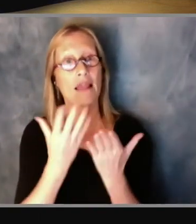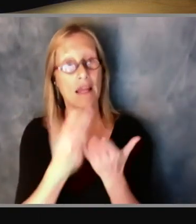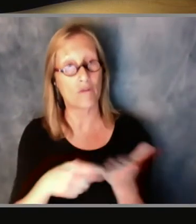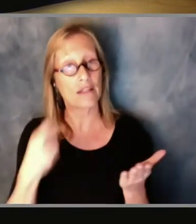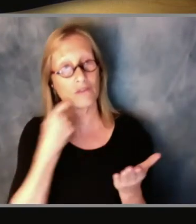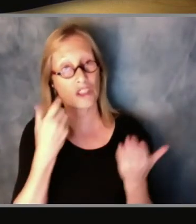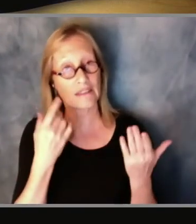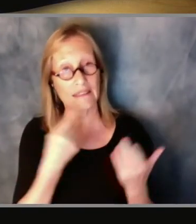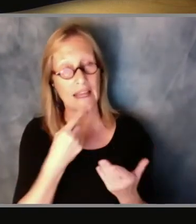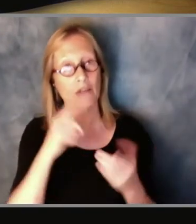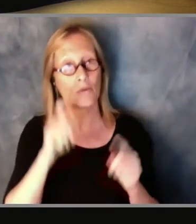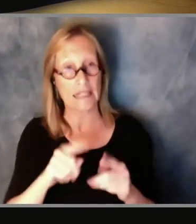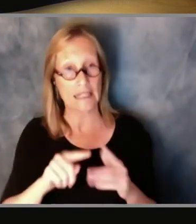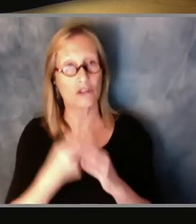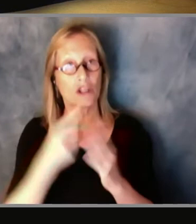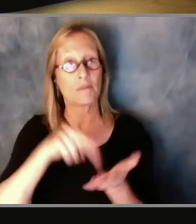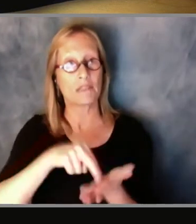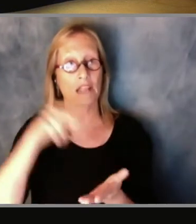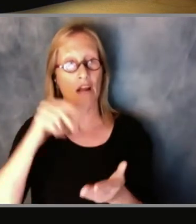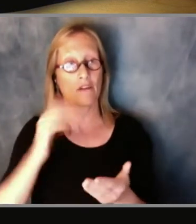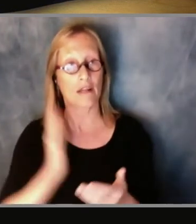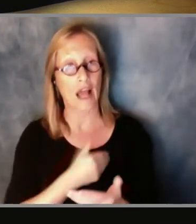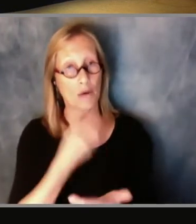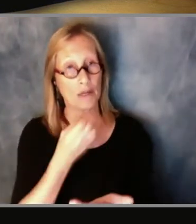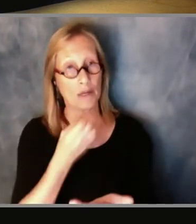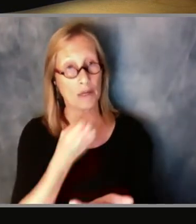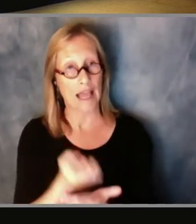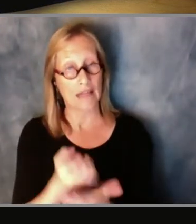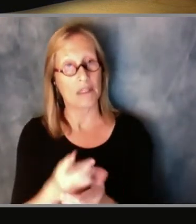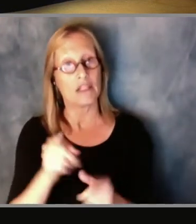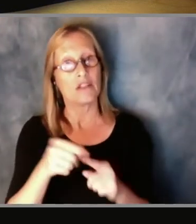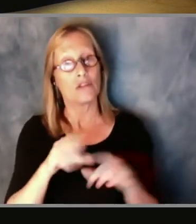our economy. And in order to do that, I believe that we should